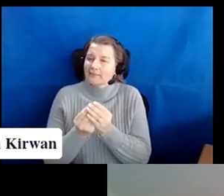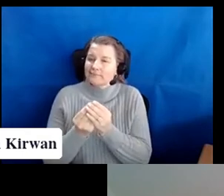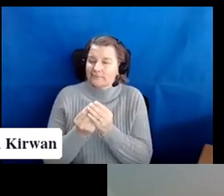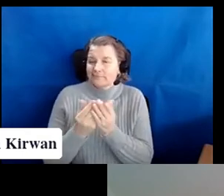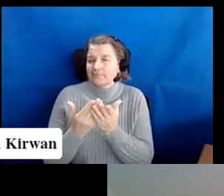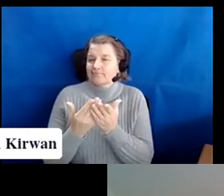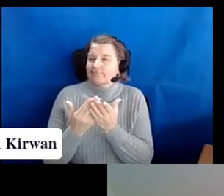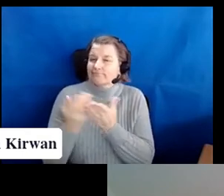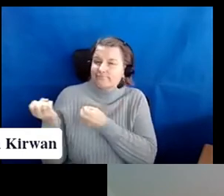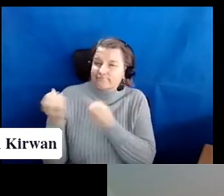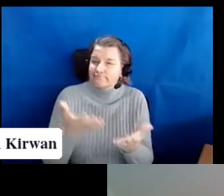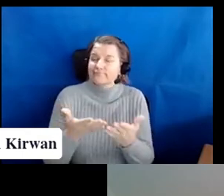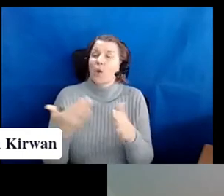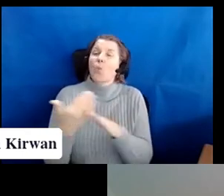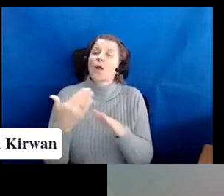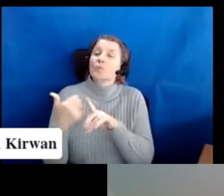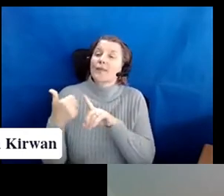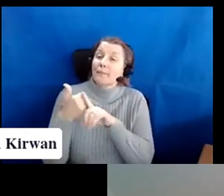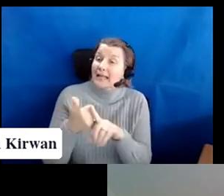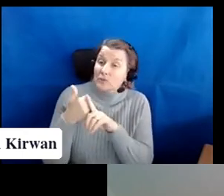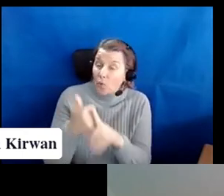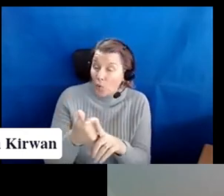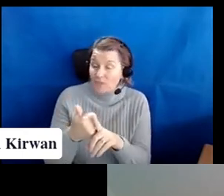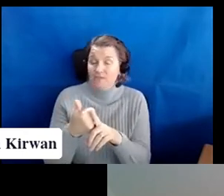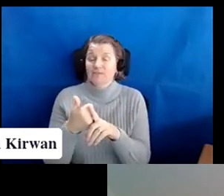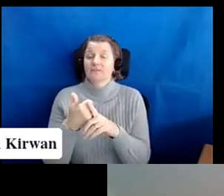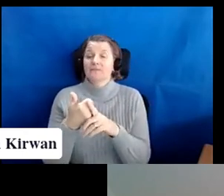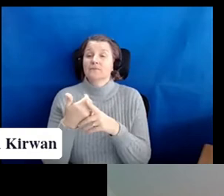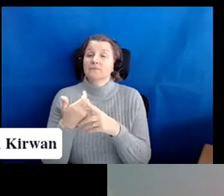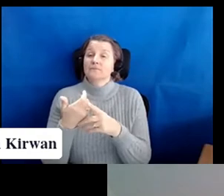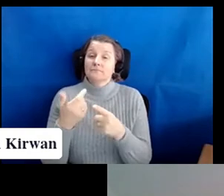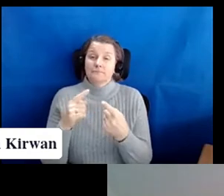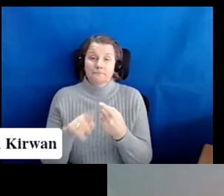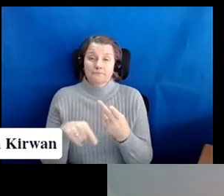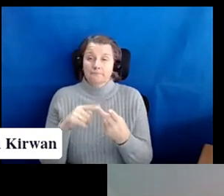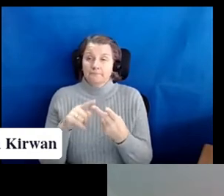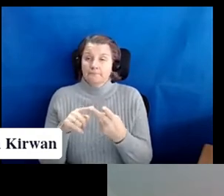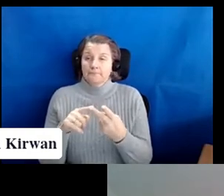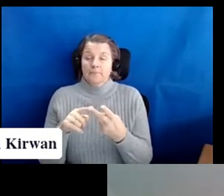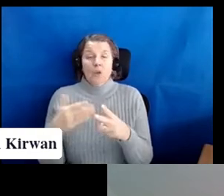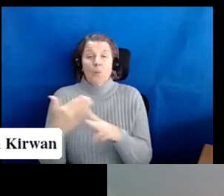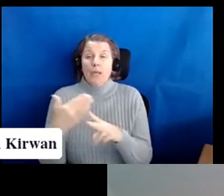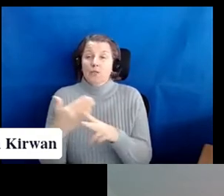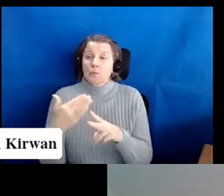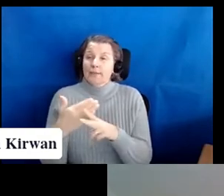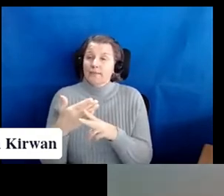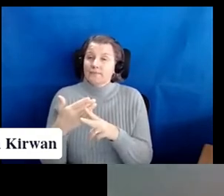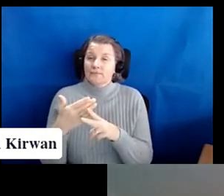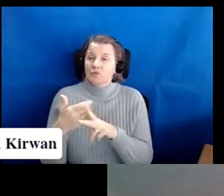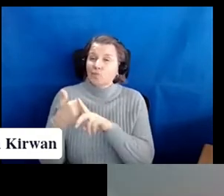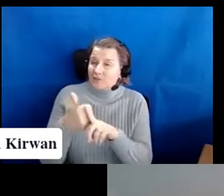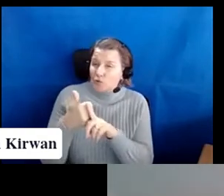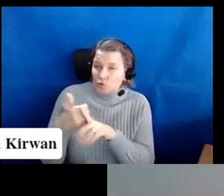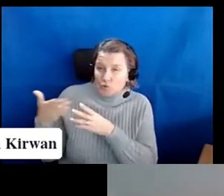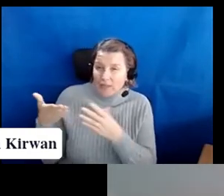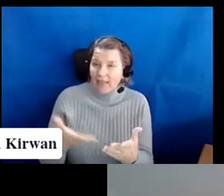mentors to support them with understanding the qualification. We worked with them to deliver a session, which my colleague has